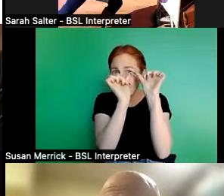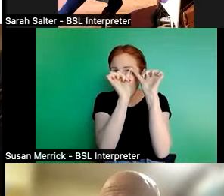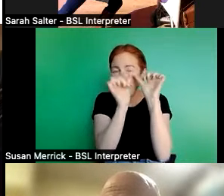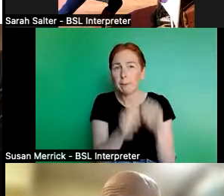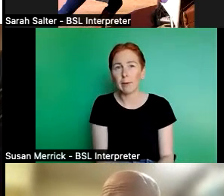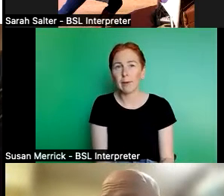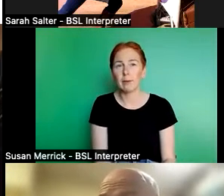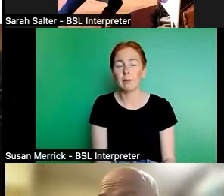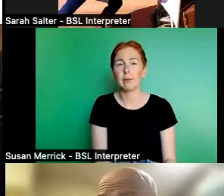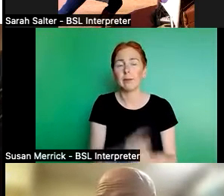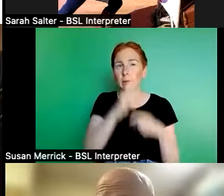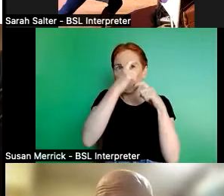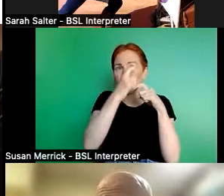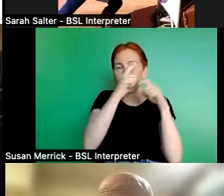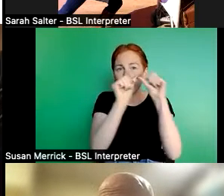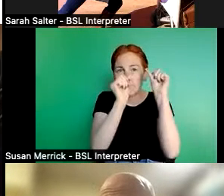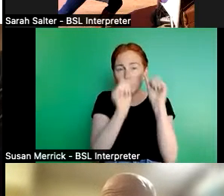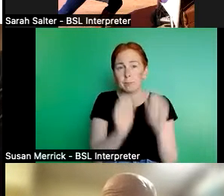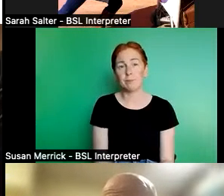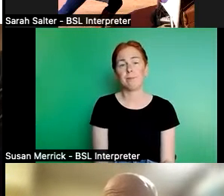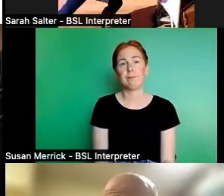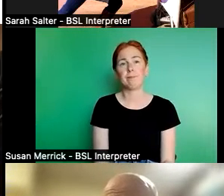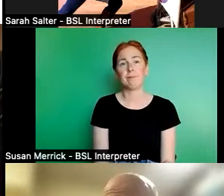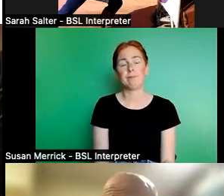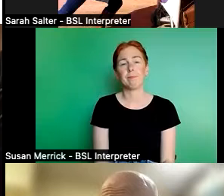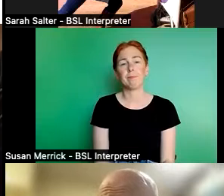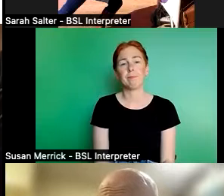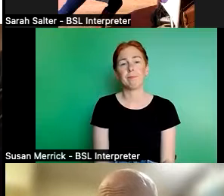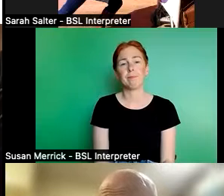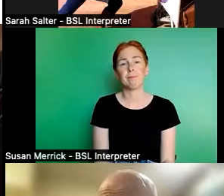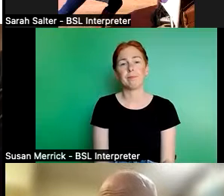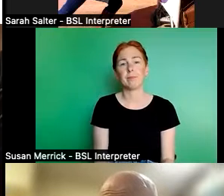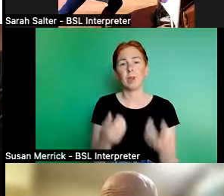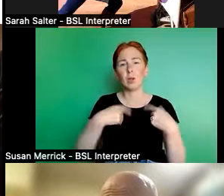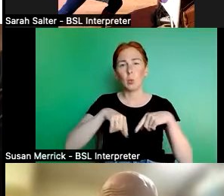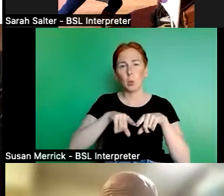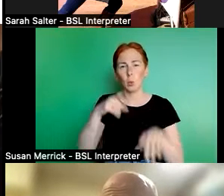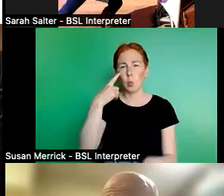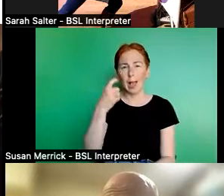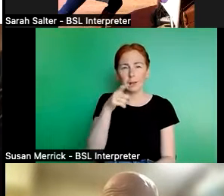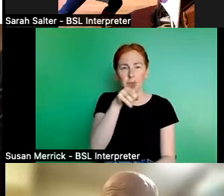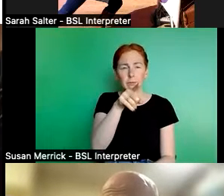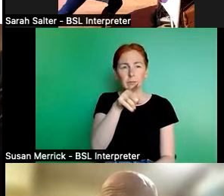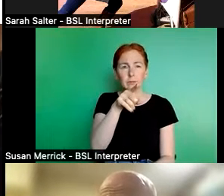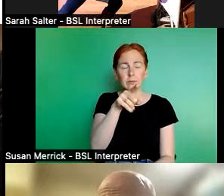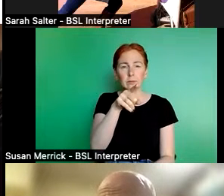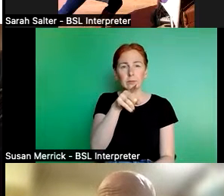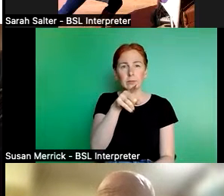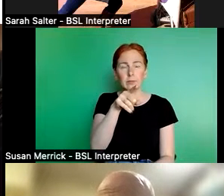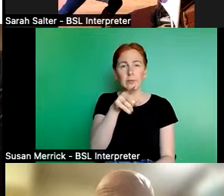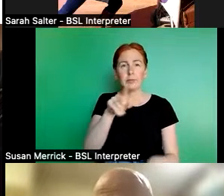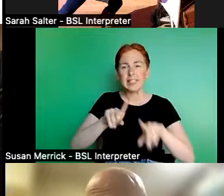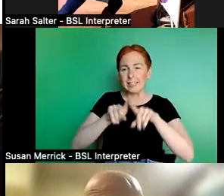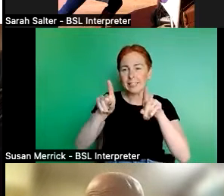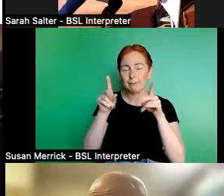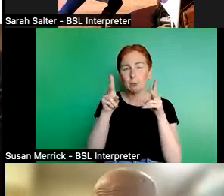So we can change the paradigm that we use in order to suit the child. And at